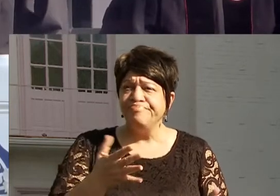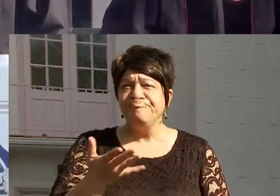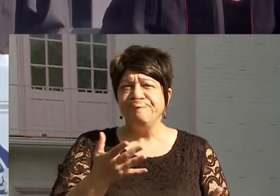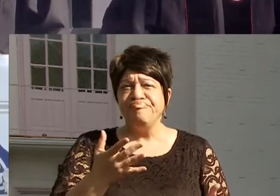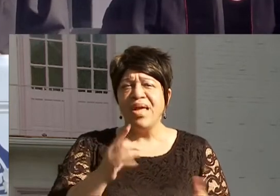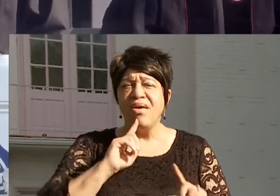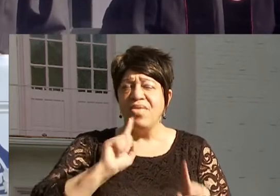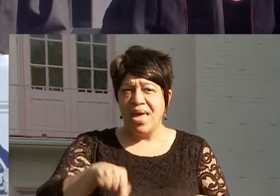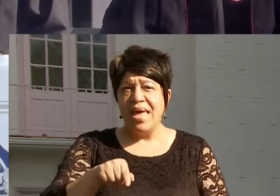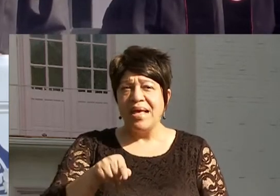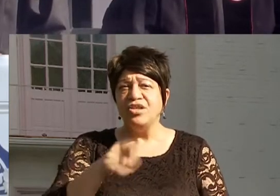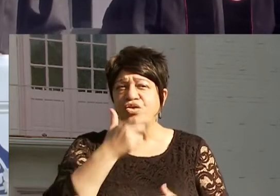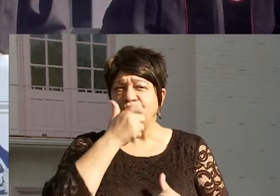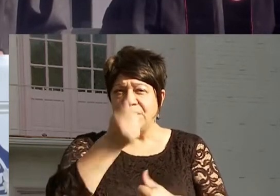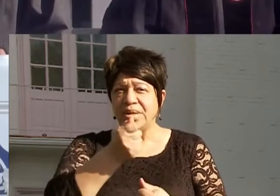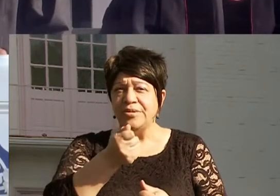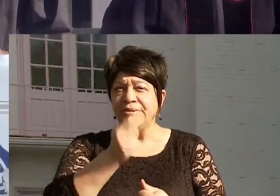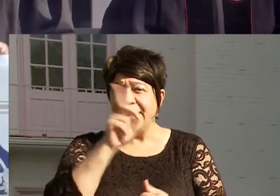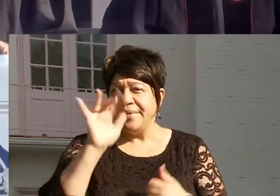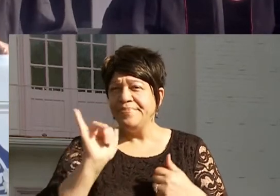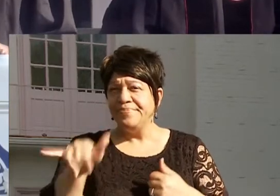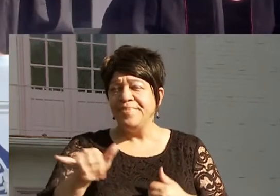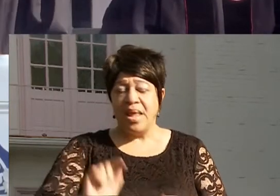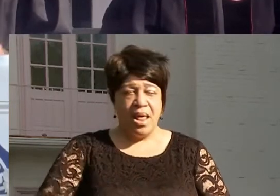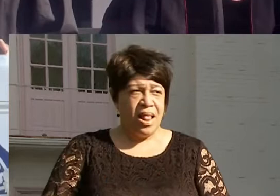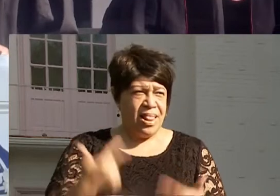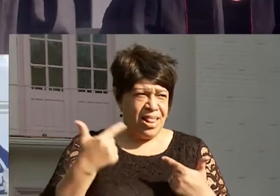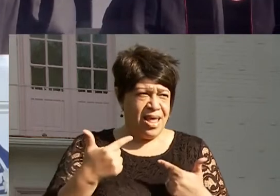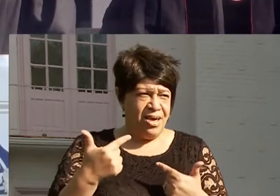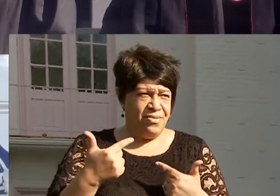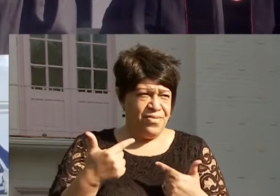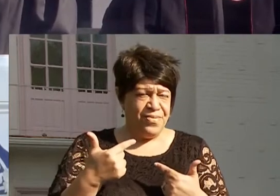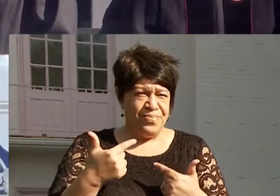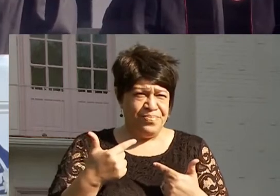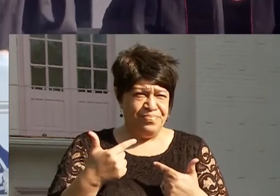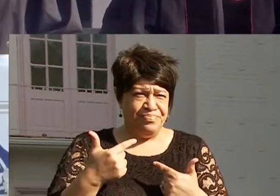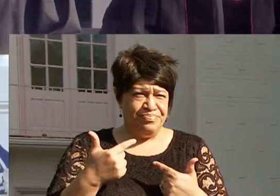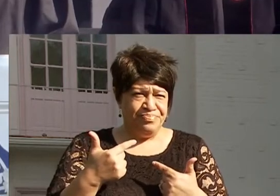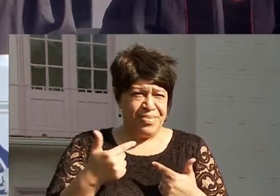also internal. Life isn't linear.